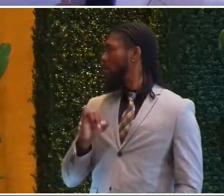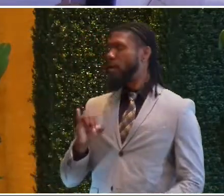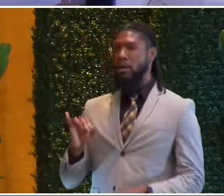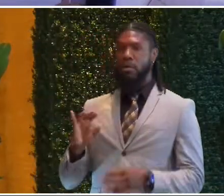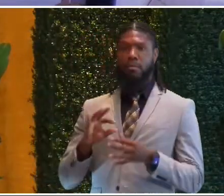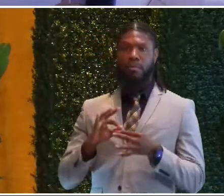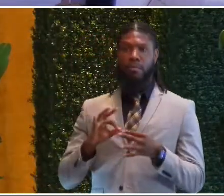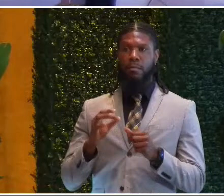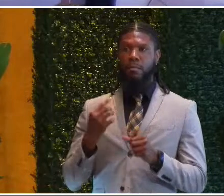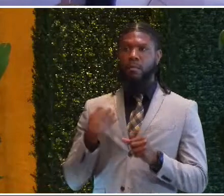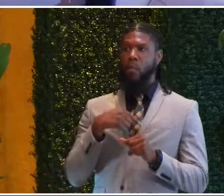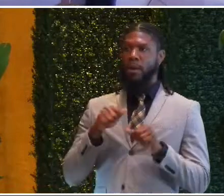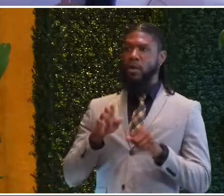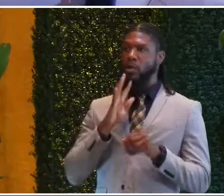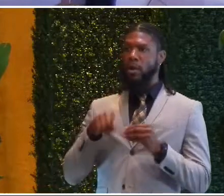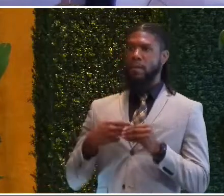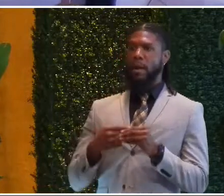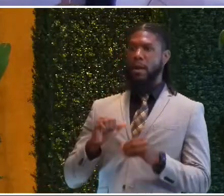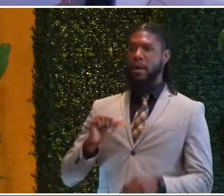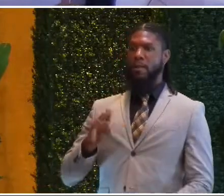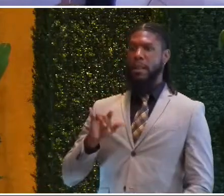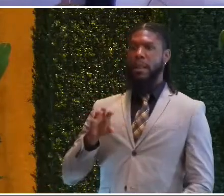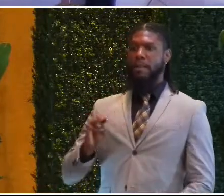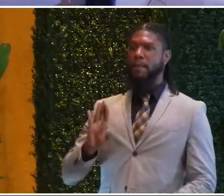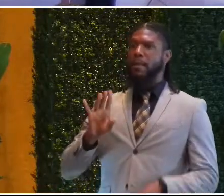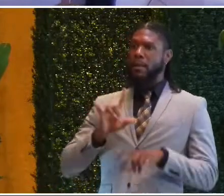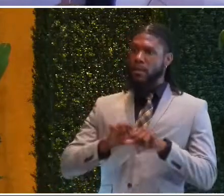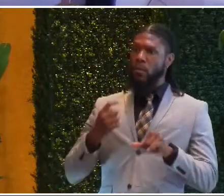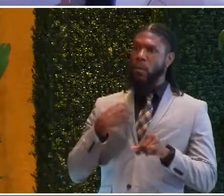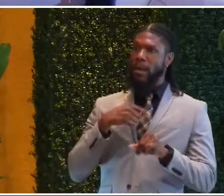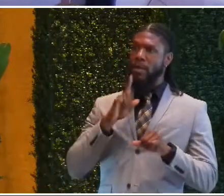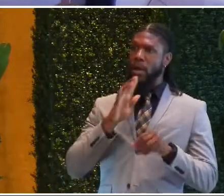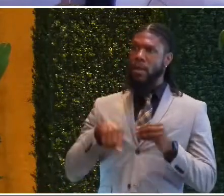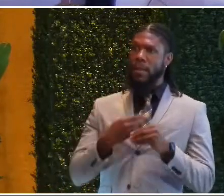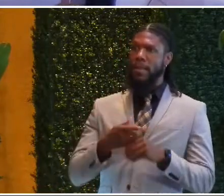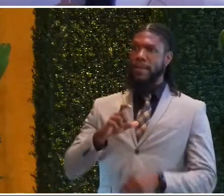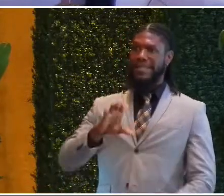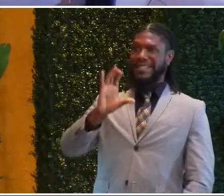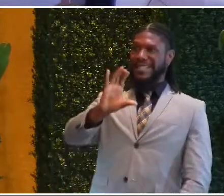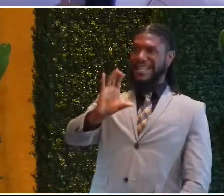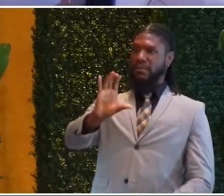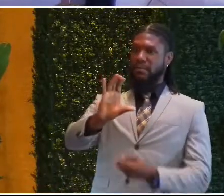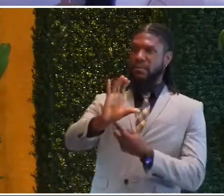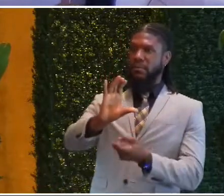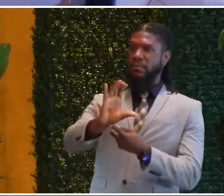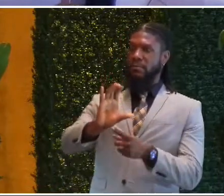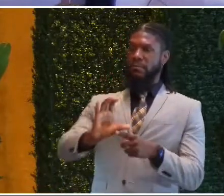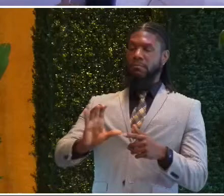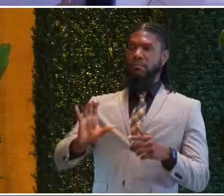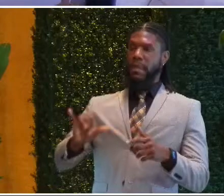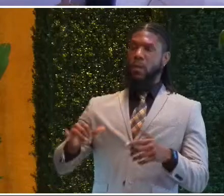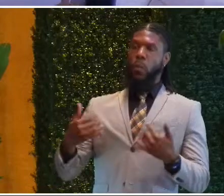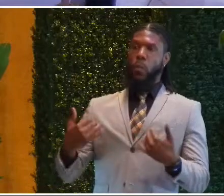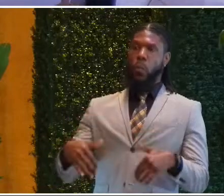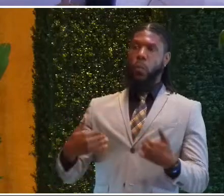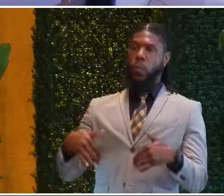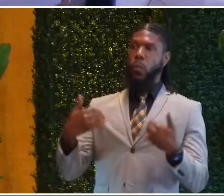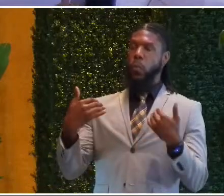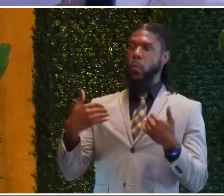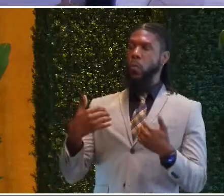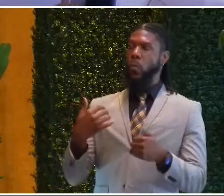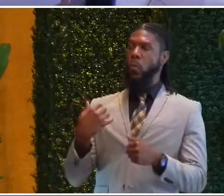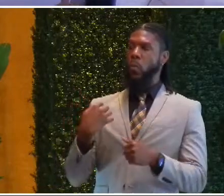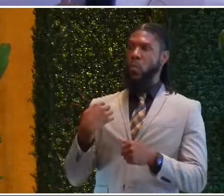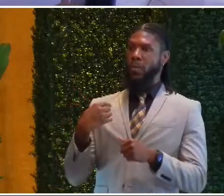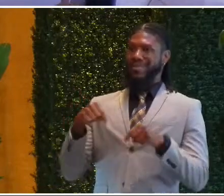about ableism without talking about the big C as one of the major ways that we can, in